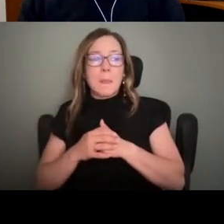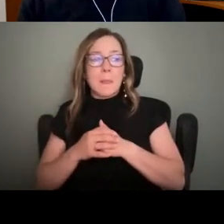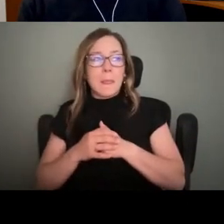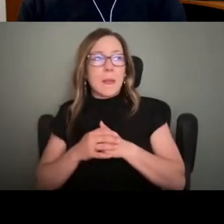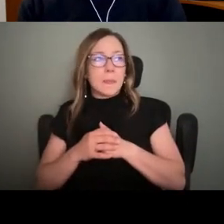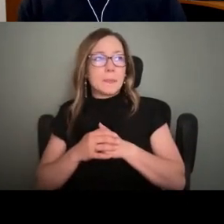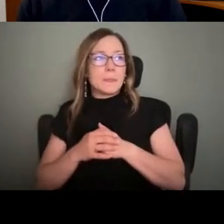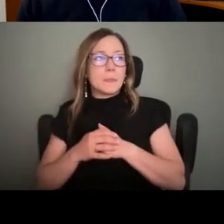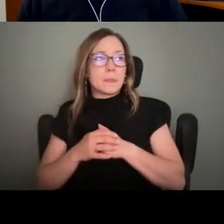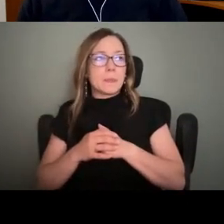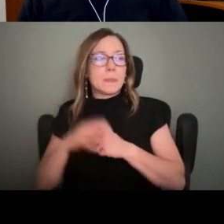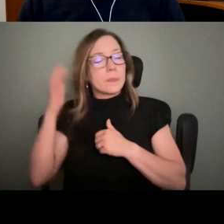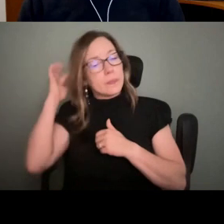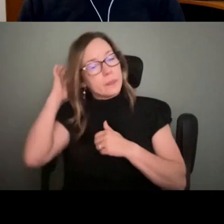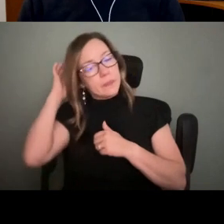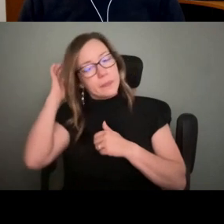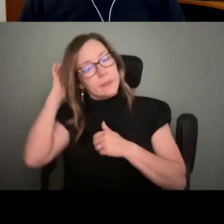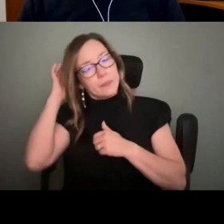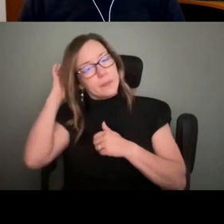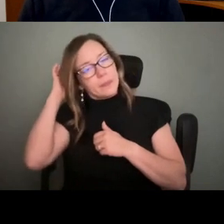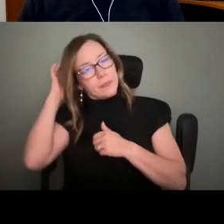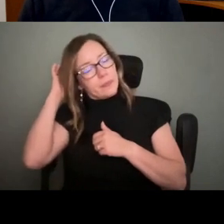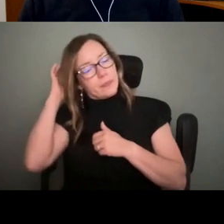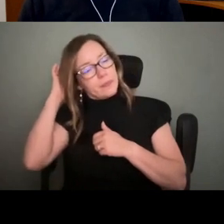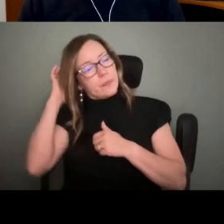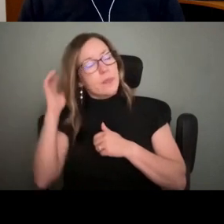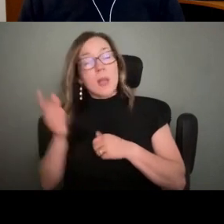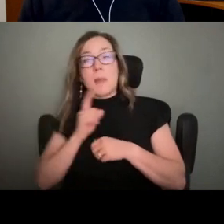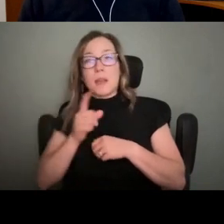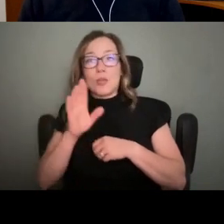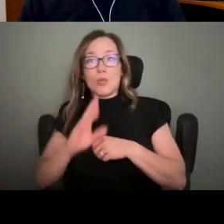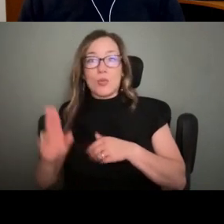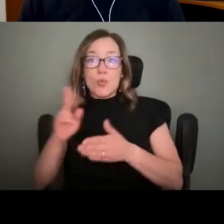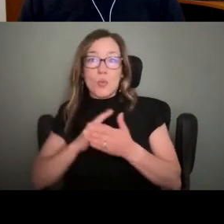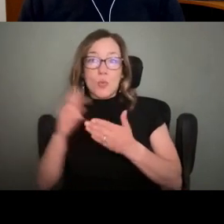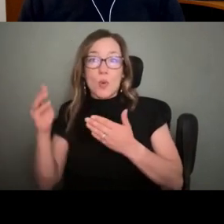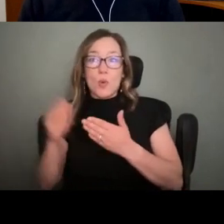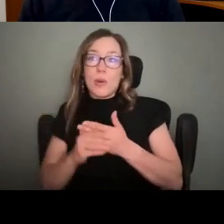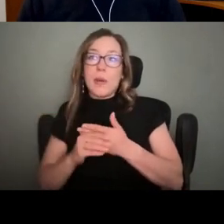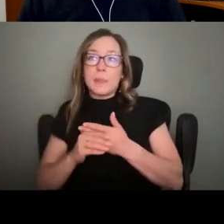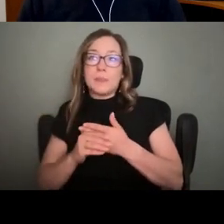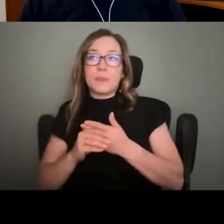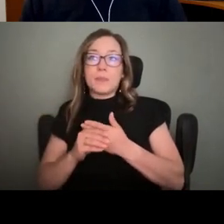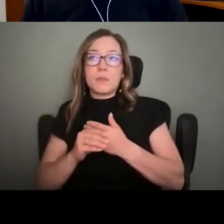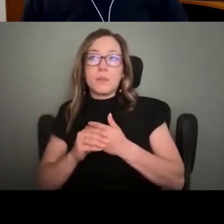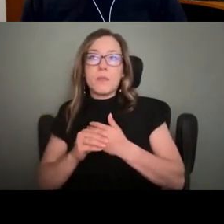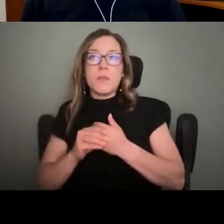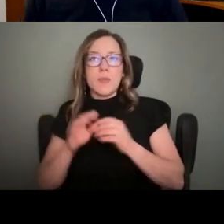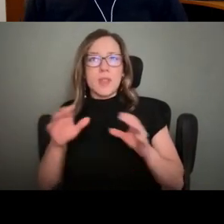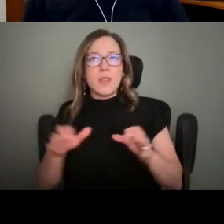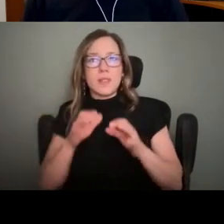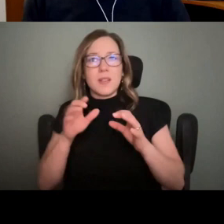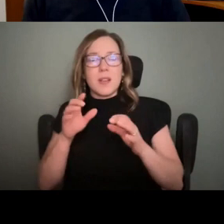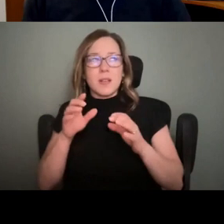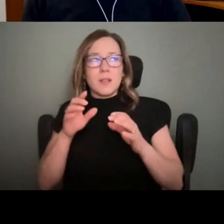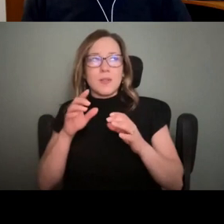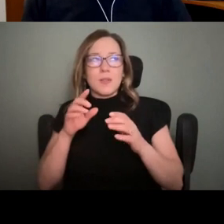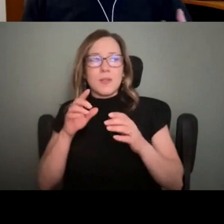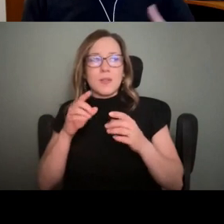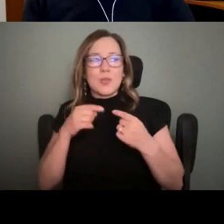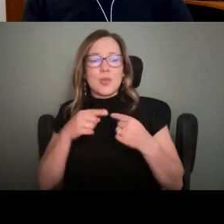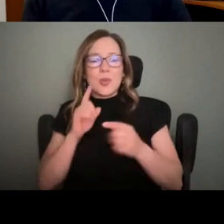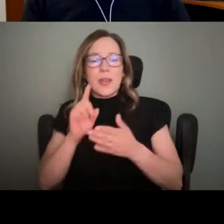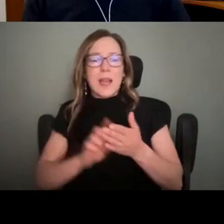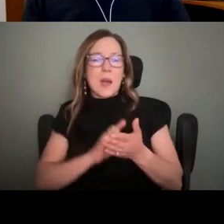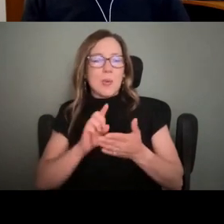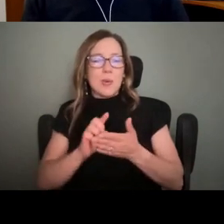languages, and making sure that your programming is done during hours when that maybe are